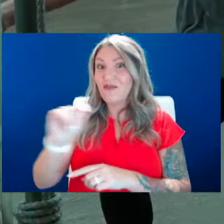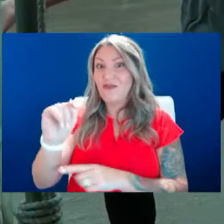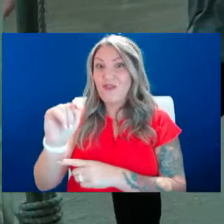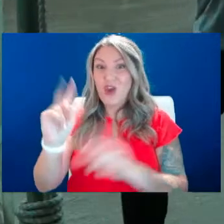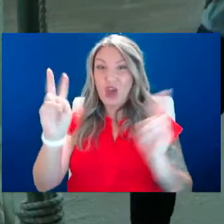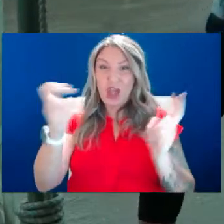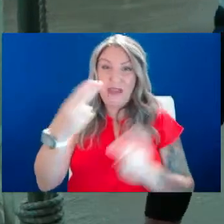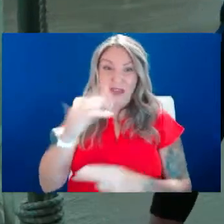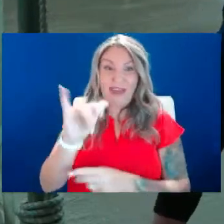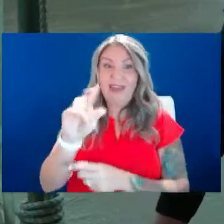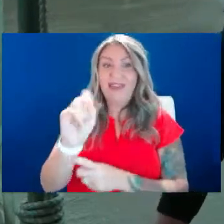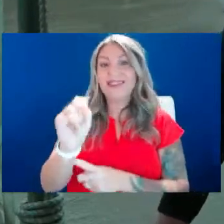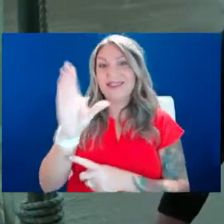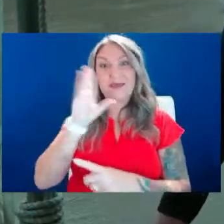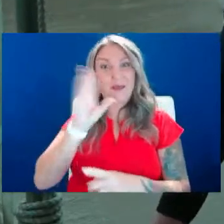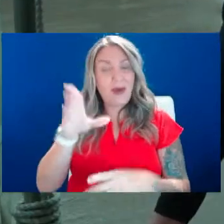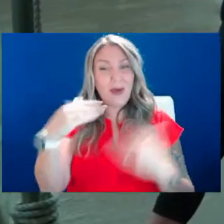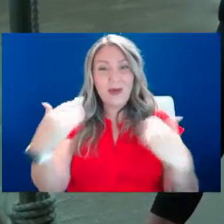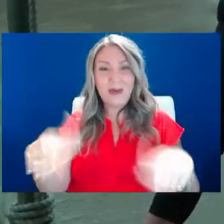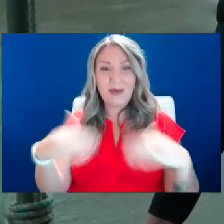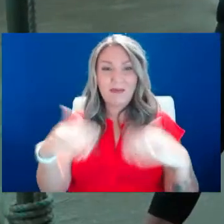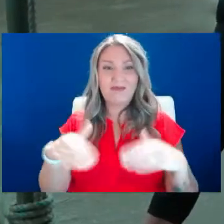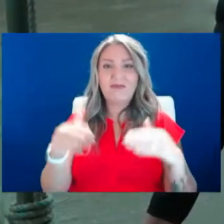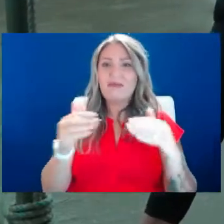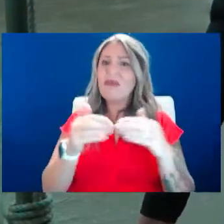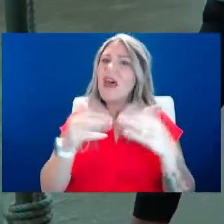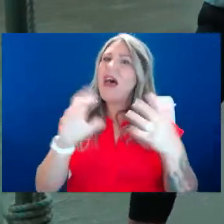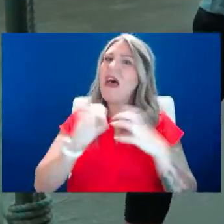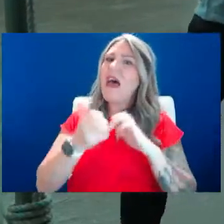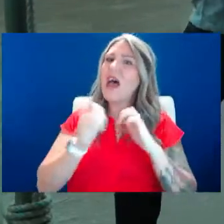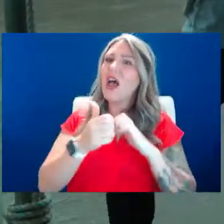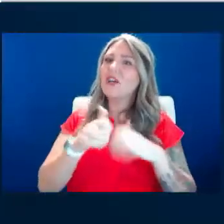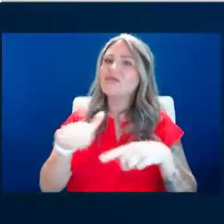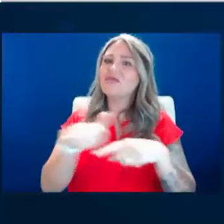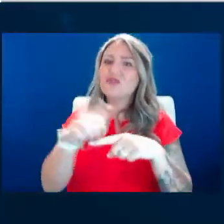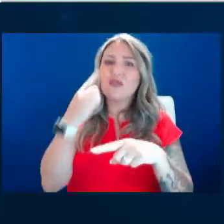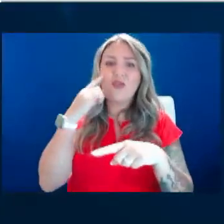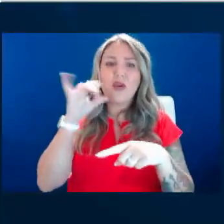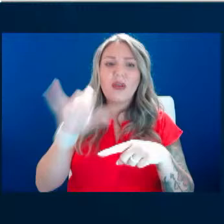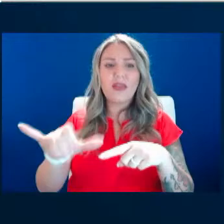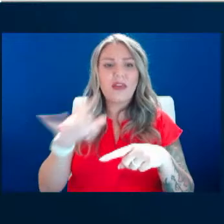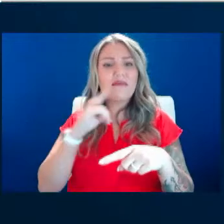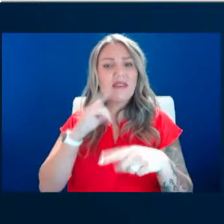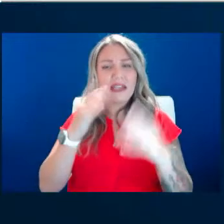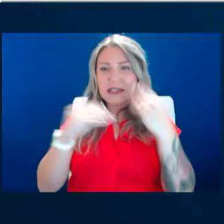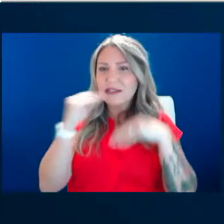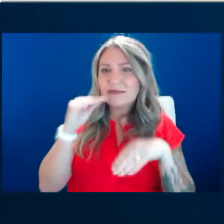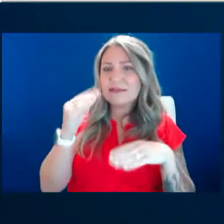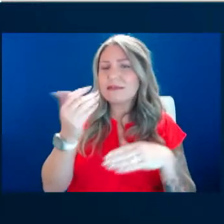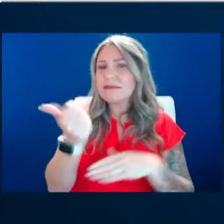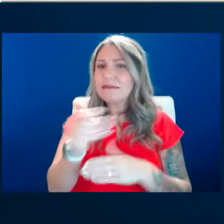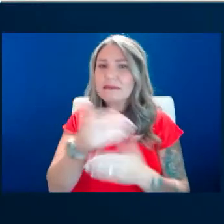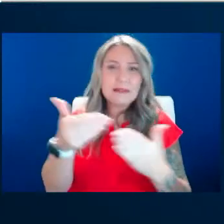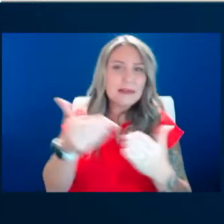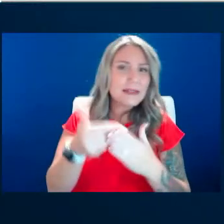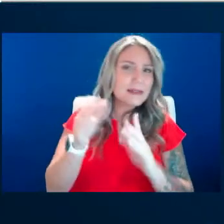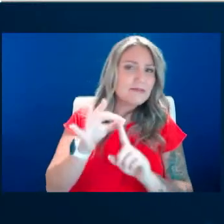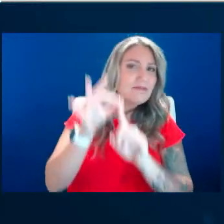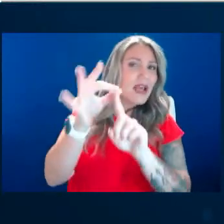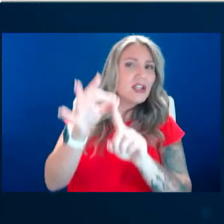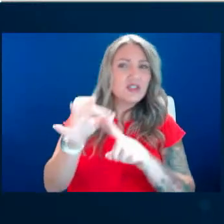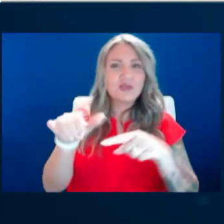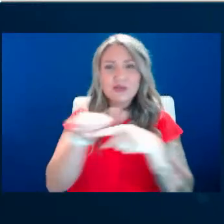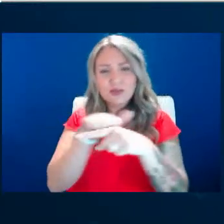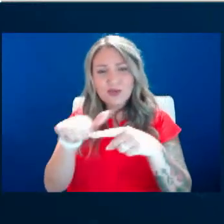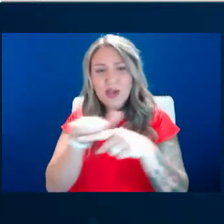you. Hey, Alan, so how do they train for this? That's what I want to know. Are they eating anything special to push through? Did they train? I think we were talking